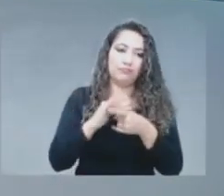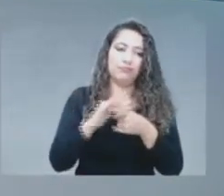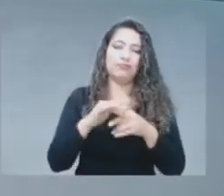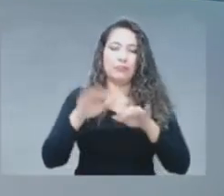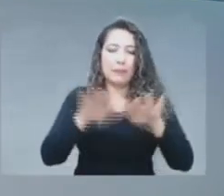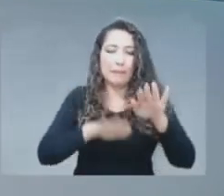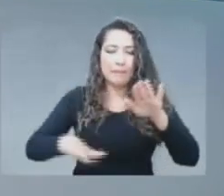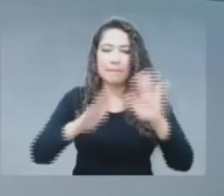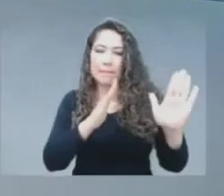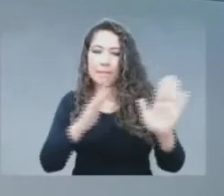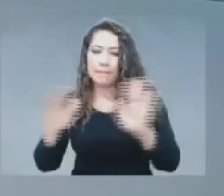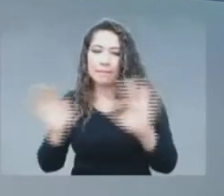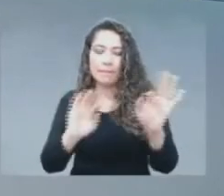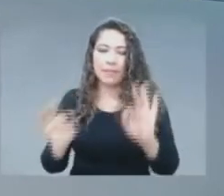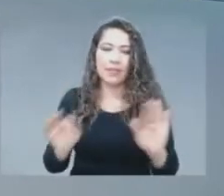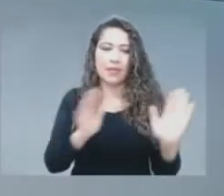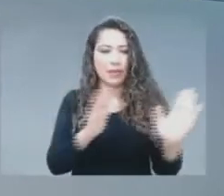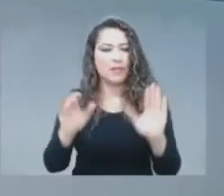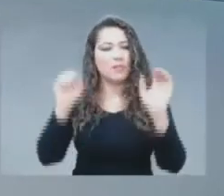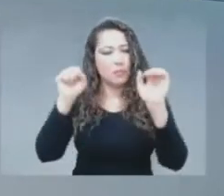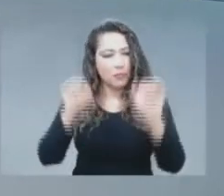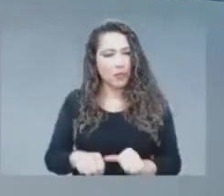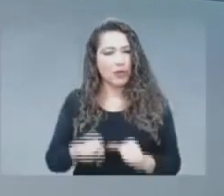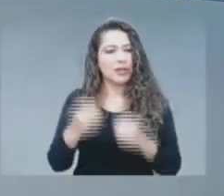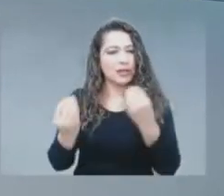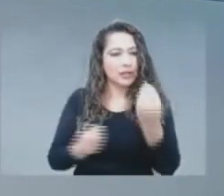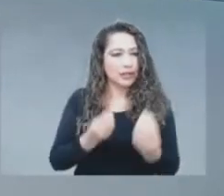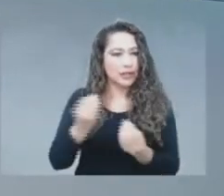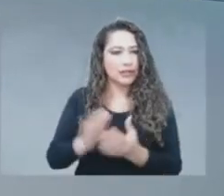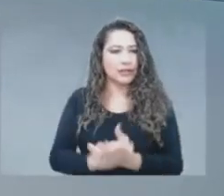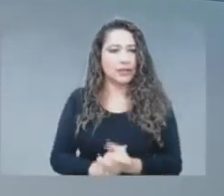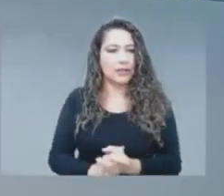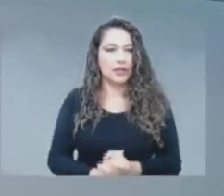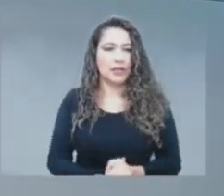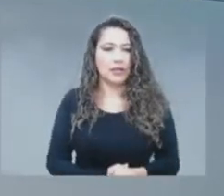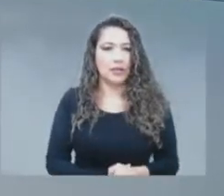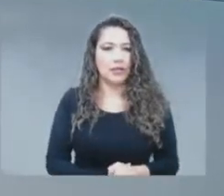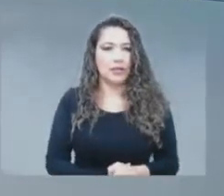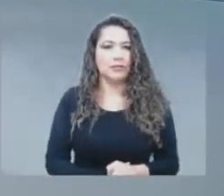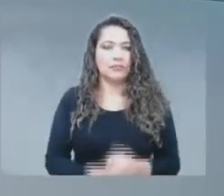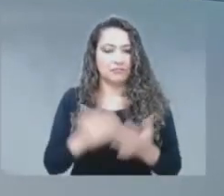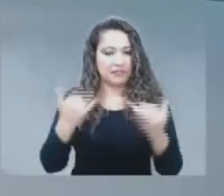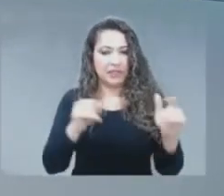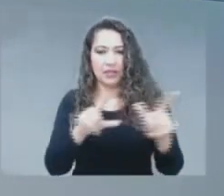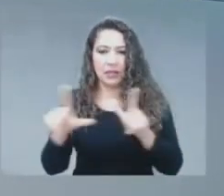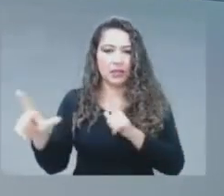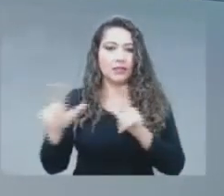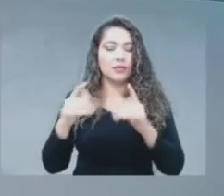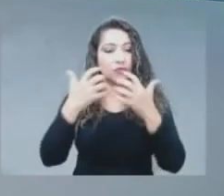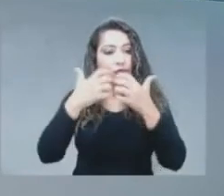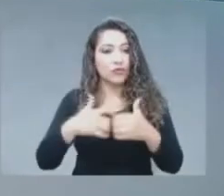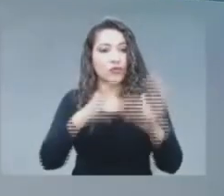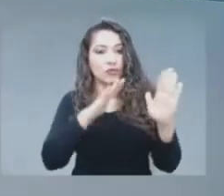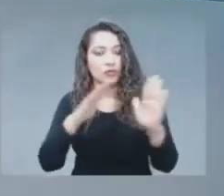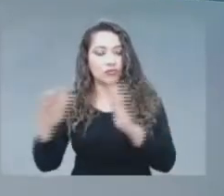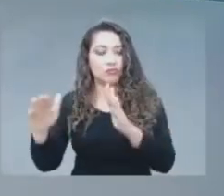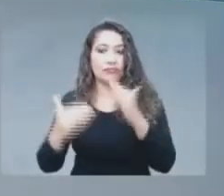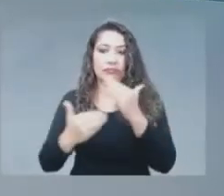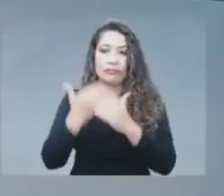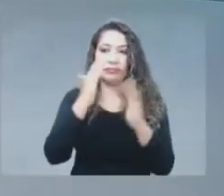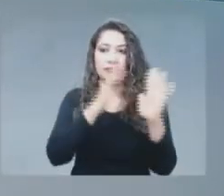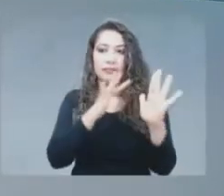a database that will allow, that's working today, will allow to identify